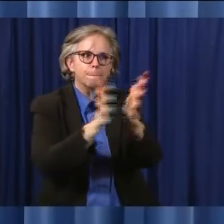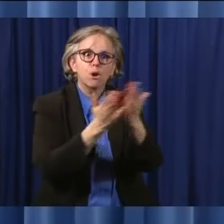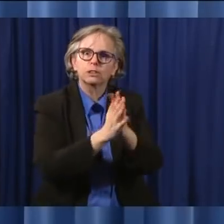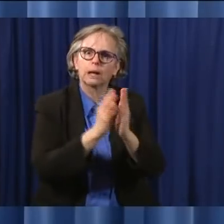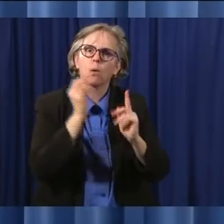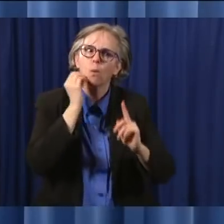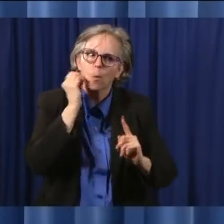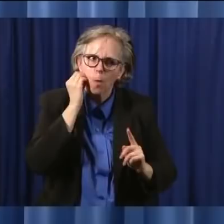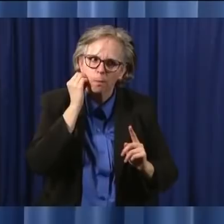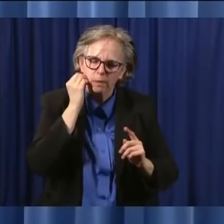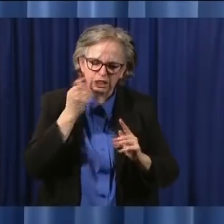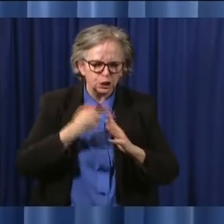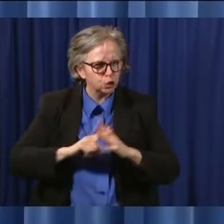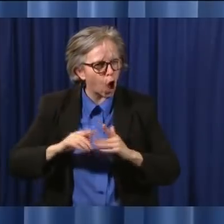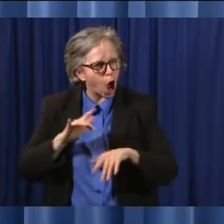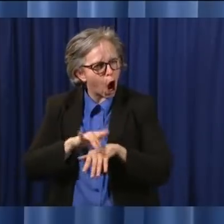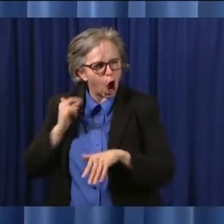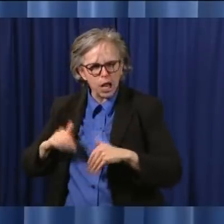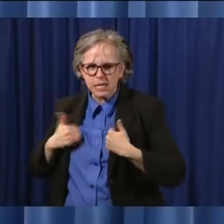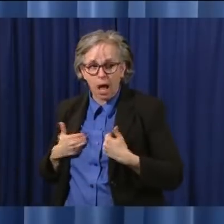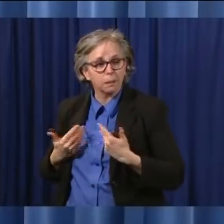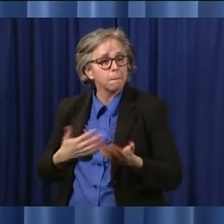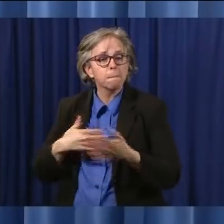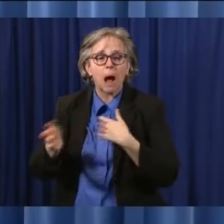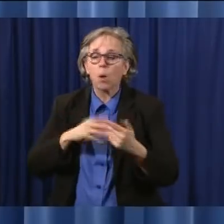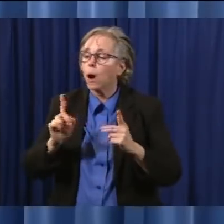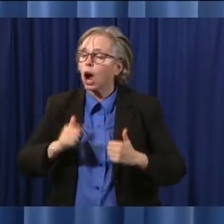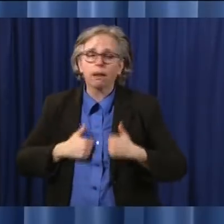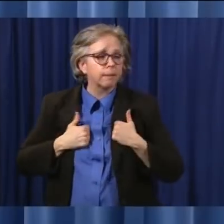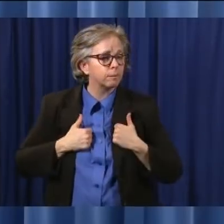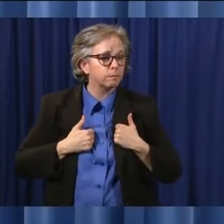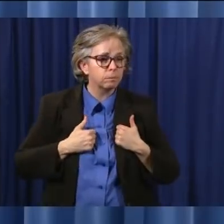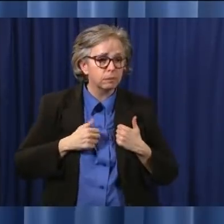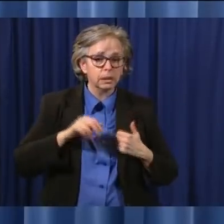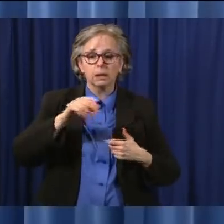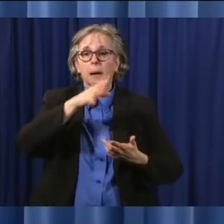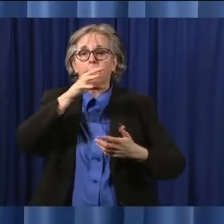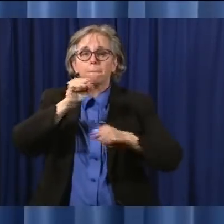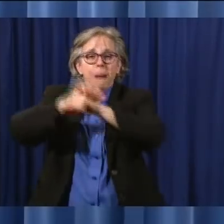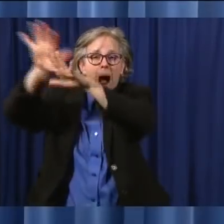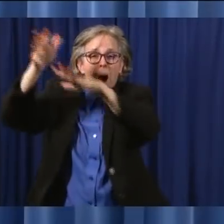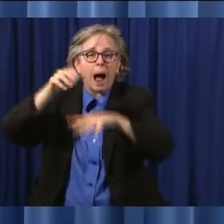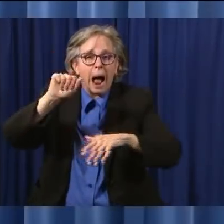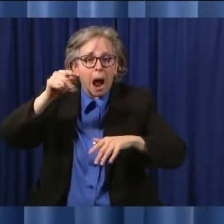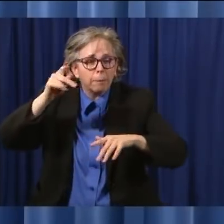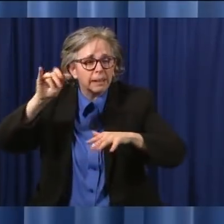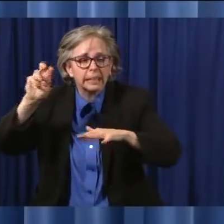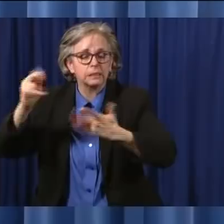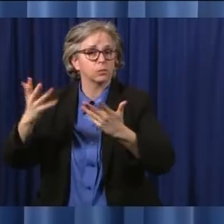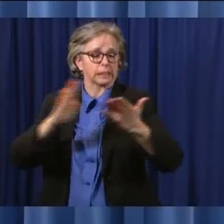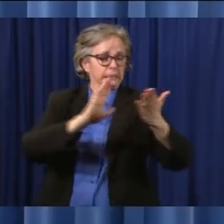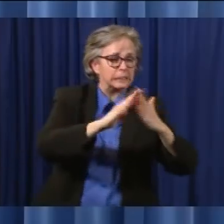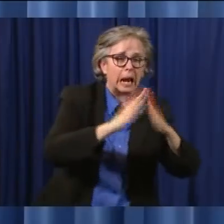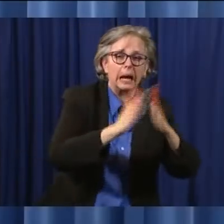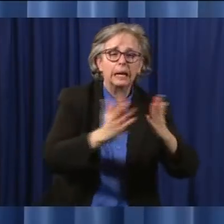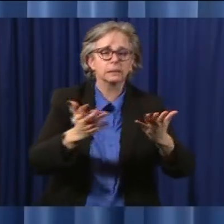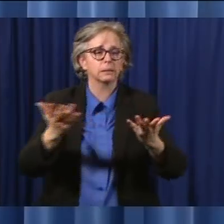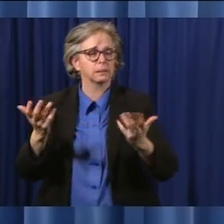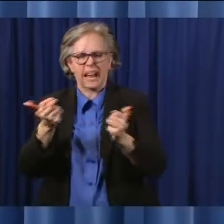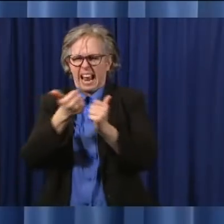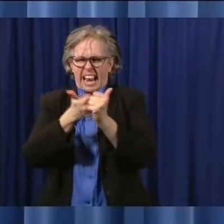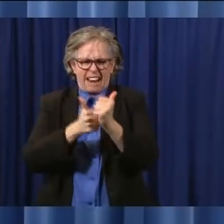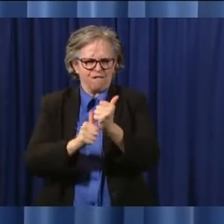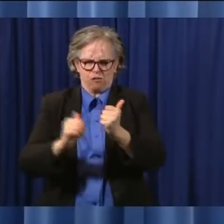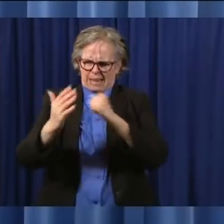early age, no matter where they live in Appalachia, whether they live in our cities, any of our counties, Every child should